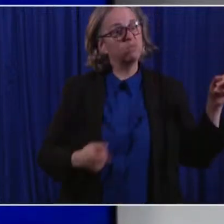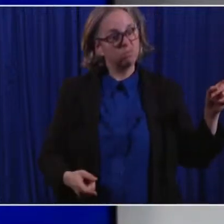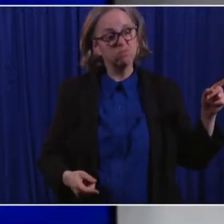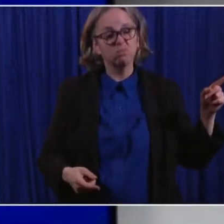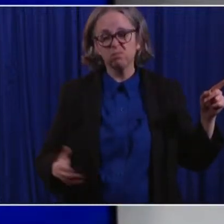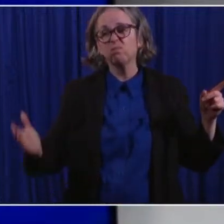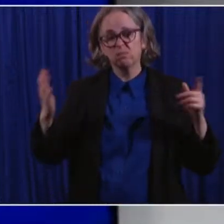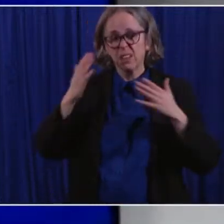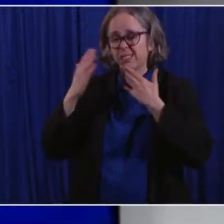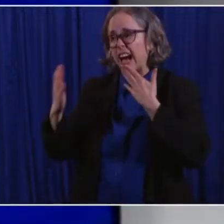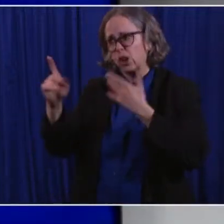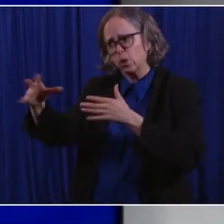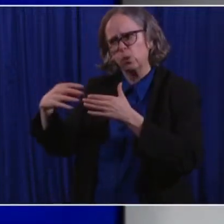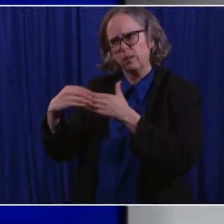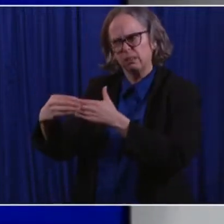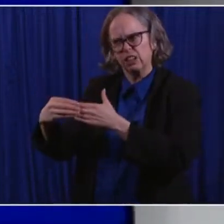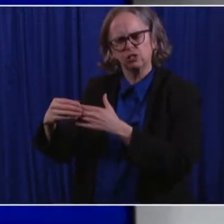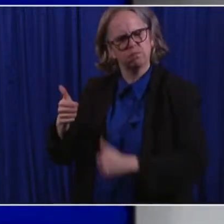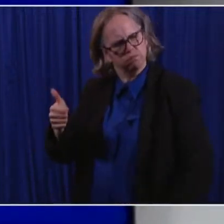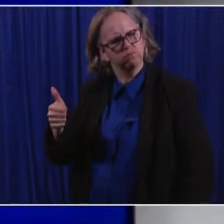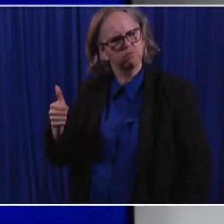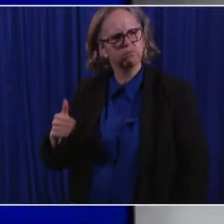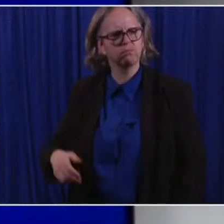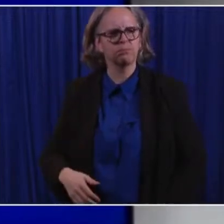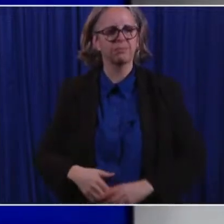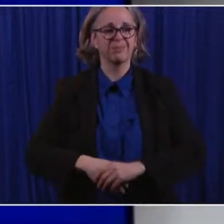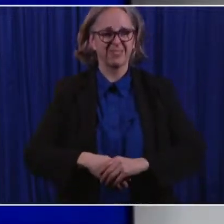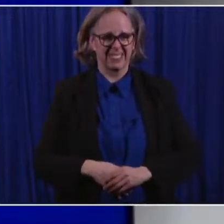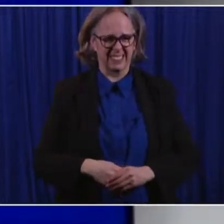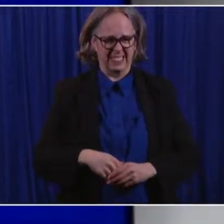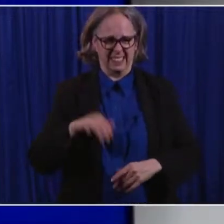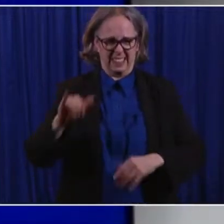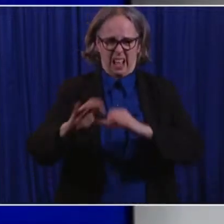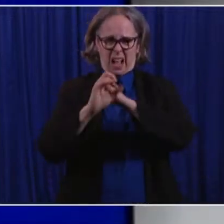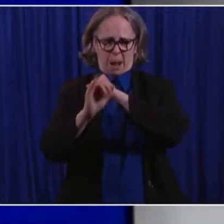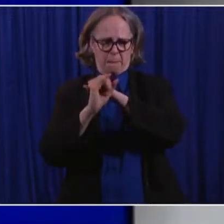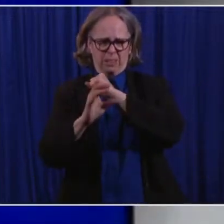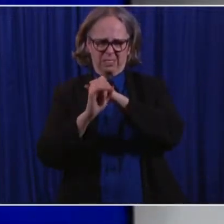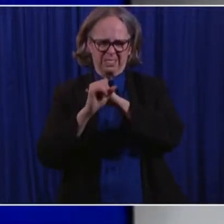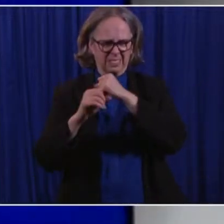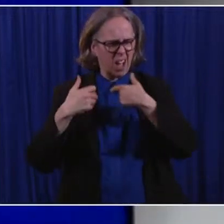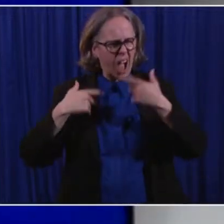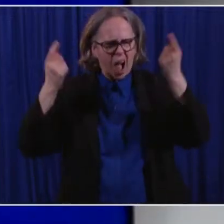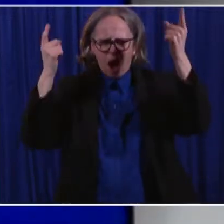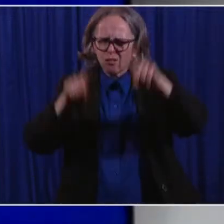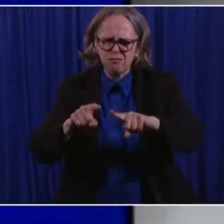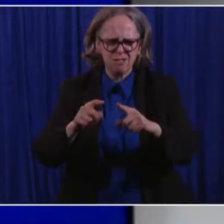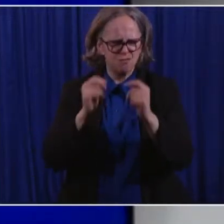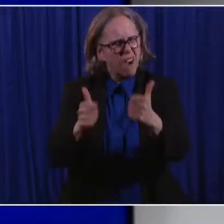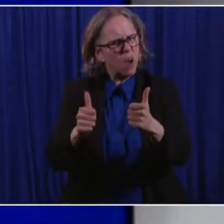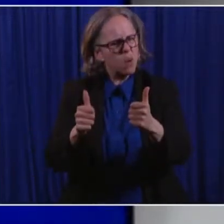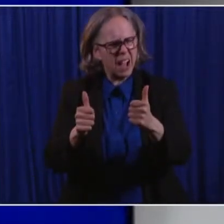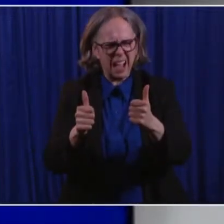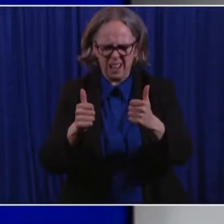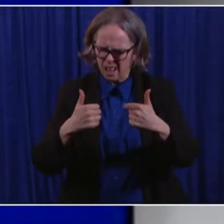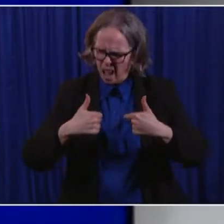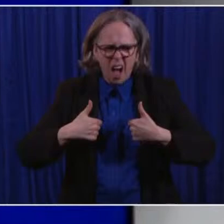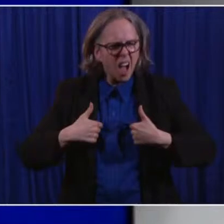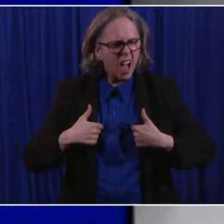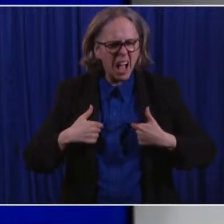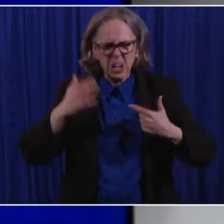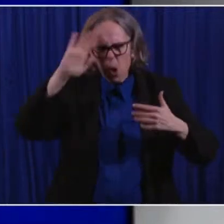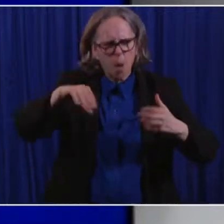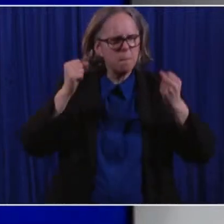know, it's interesting. I agreed to do that spot right away, and I did take my shot. And I know there's a lot of hesitancy about taking